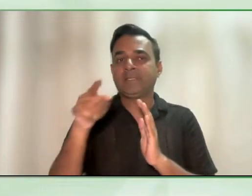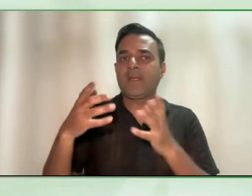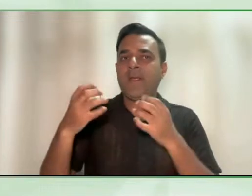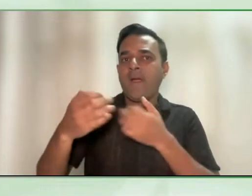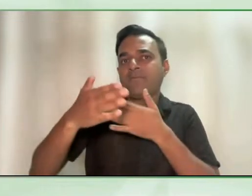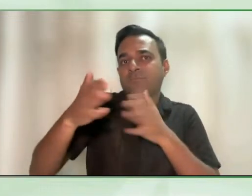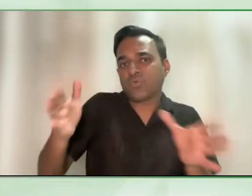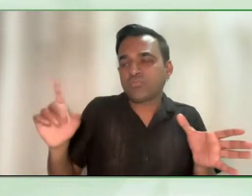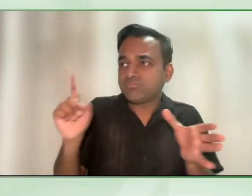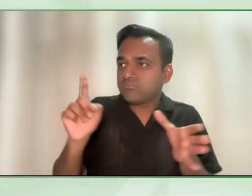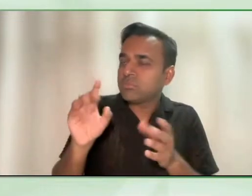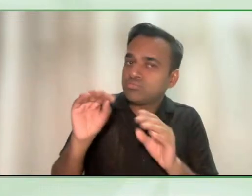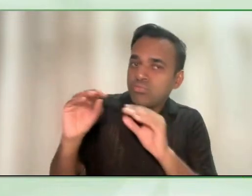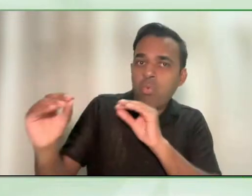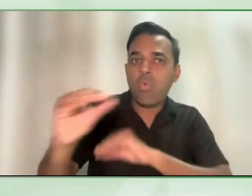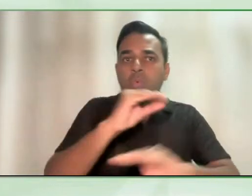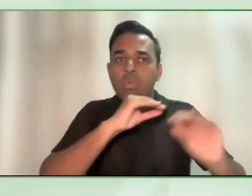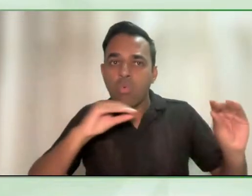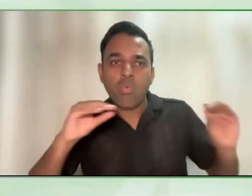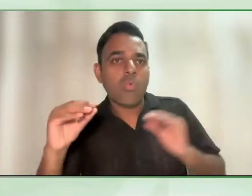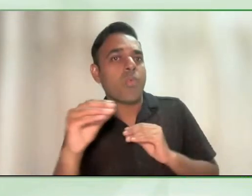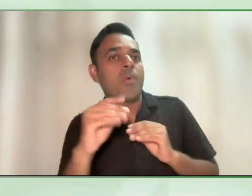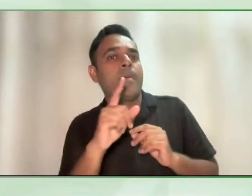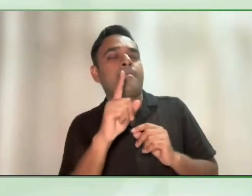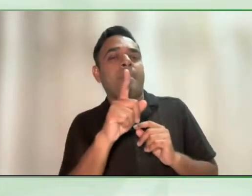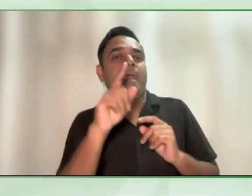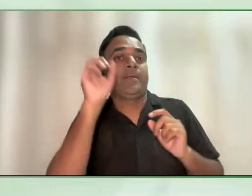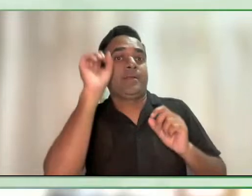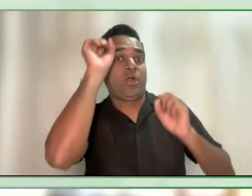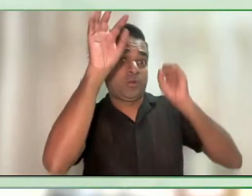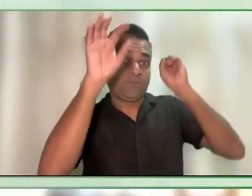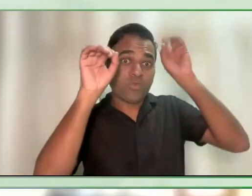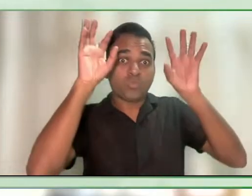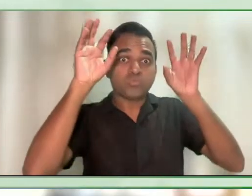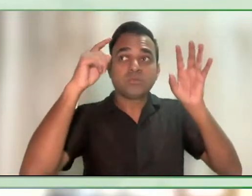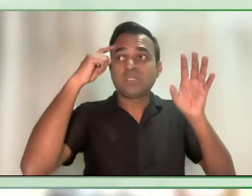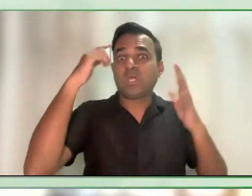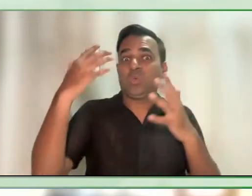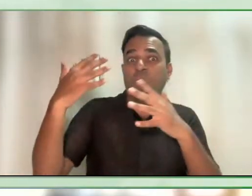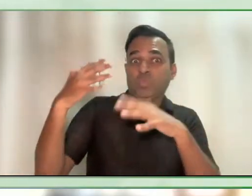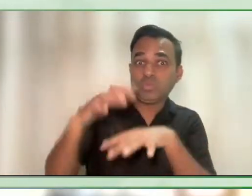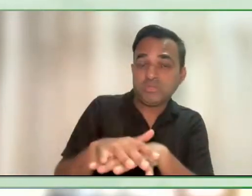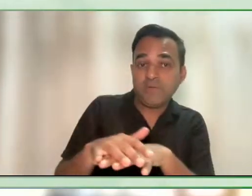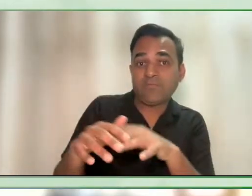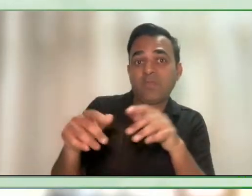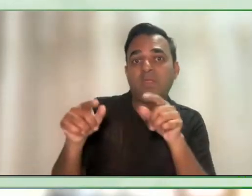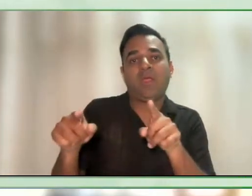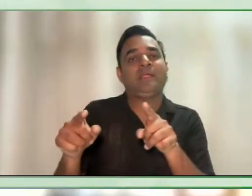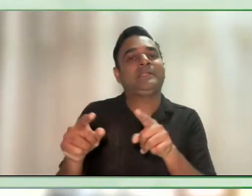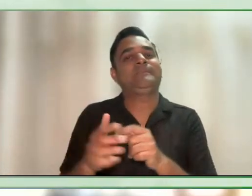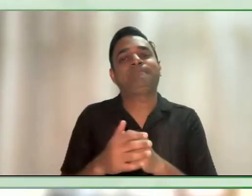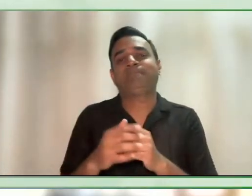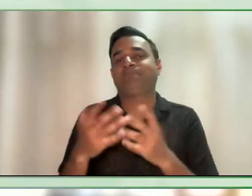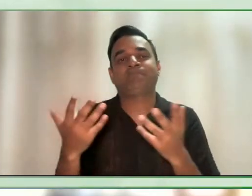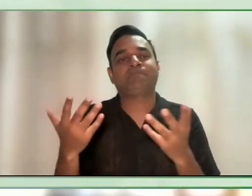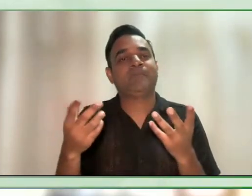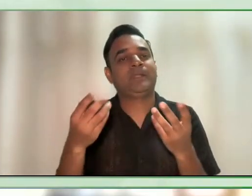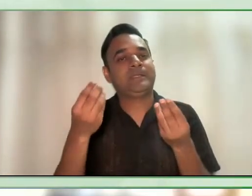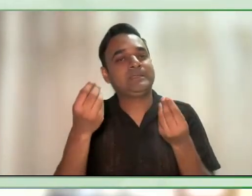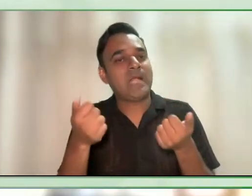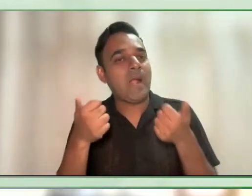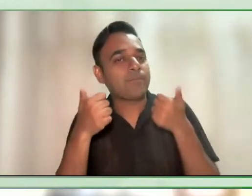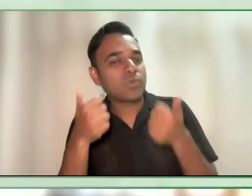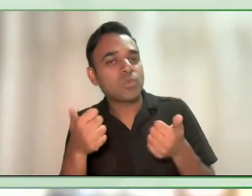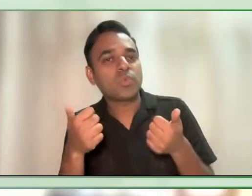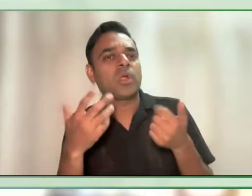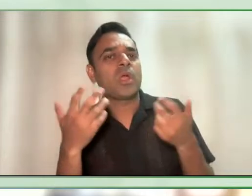it was much quicker. Great. Which brings me on, that's great, because it brings me on to my final question, which